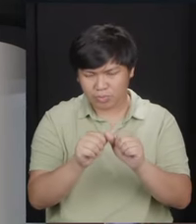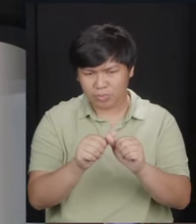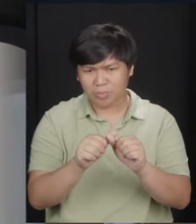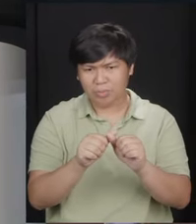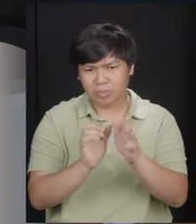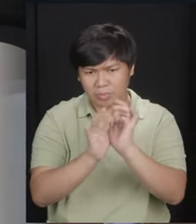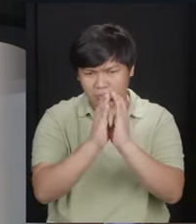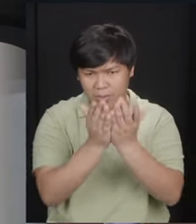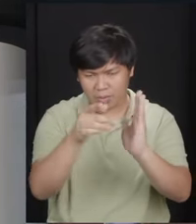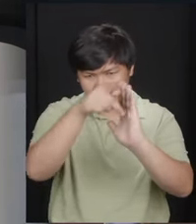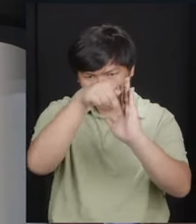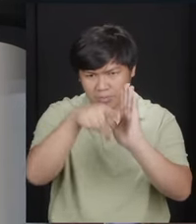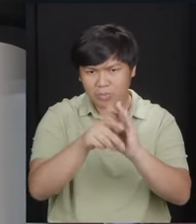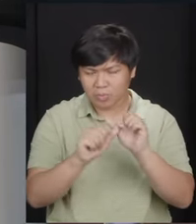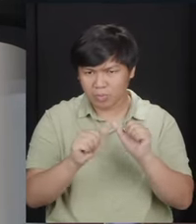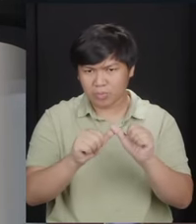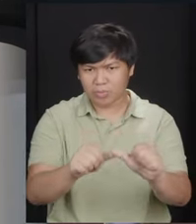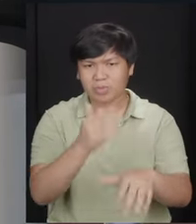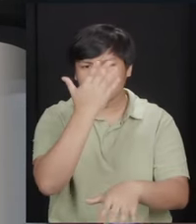biblical principles and so on.